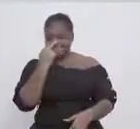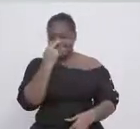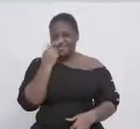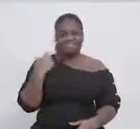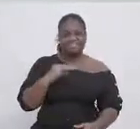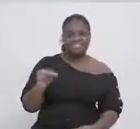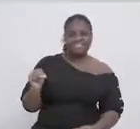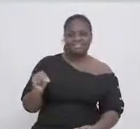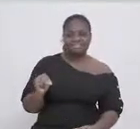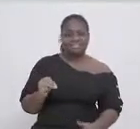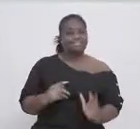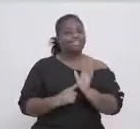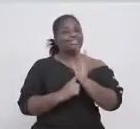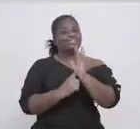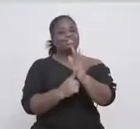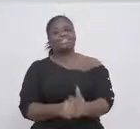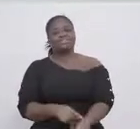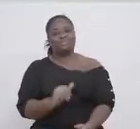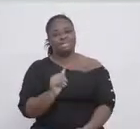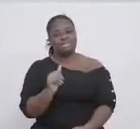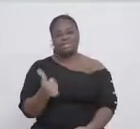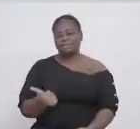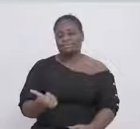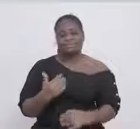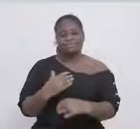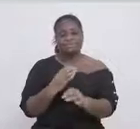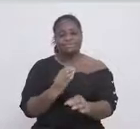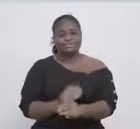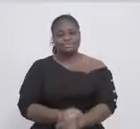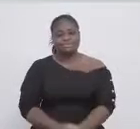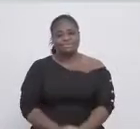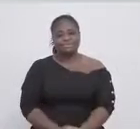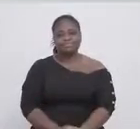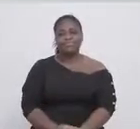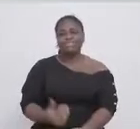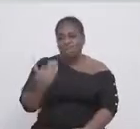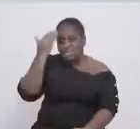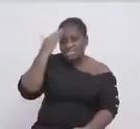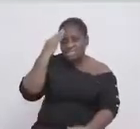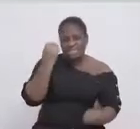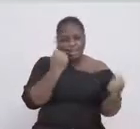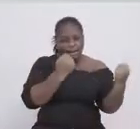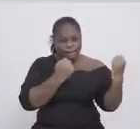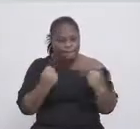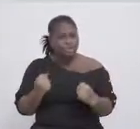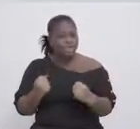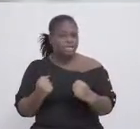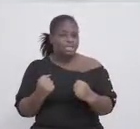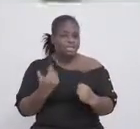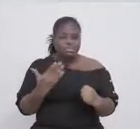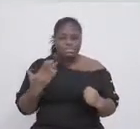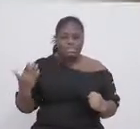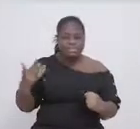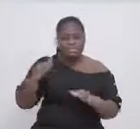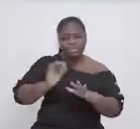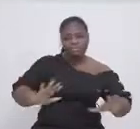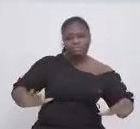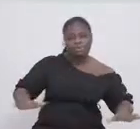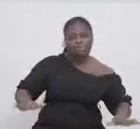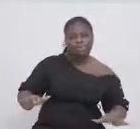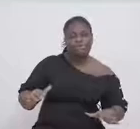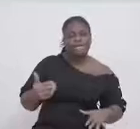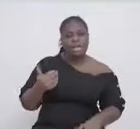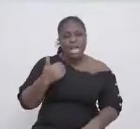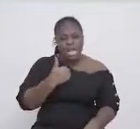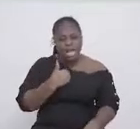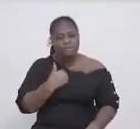with role models, just showing them others that have been able to do it. I mean, we've seen the power and the potential of young people seeing others that have come before